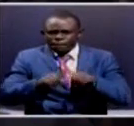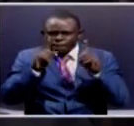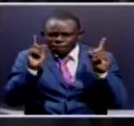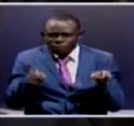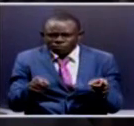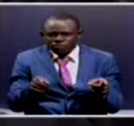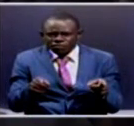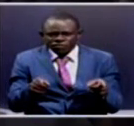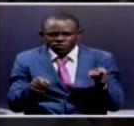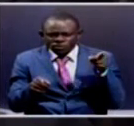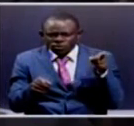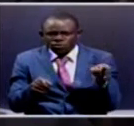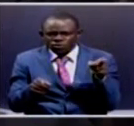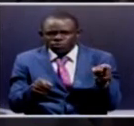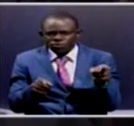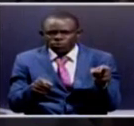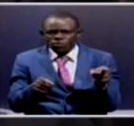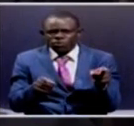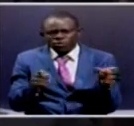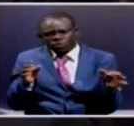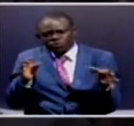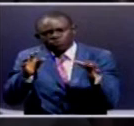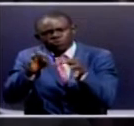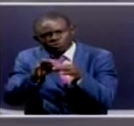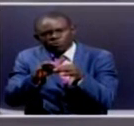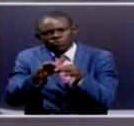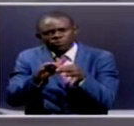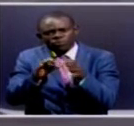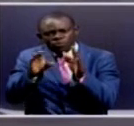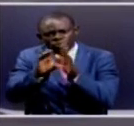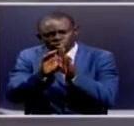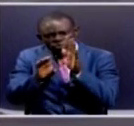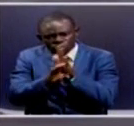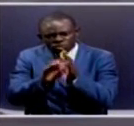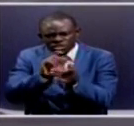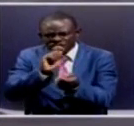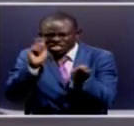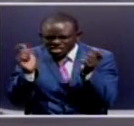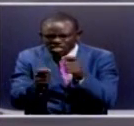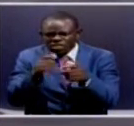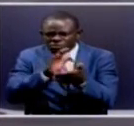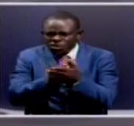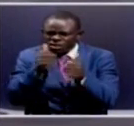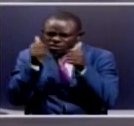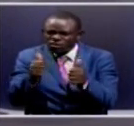claim that I can't go and face those that I'm complaining against. That is what I